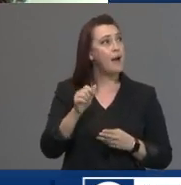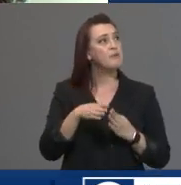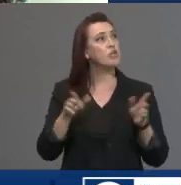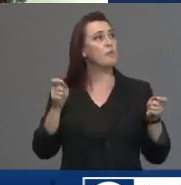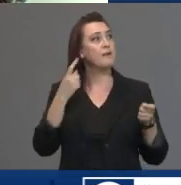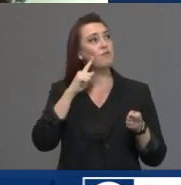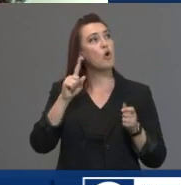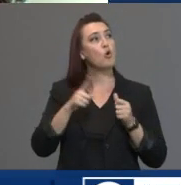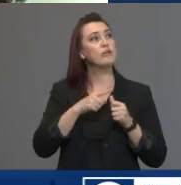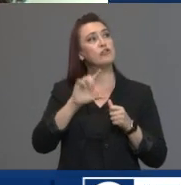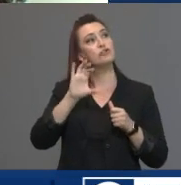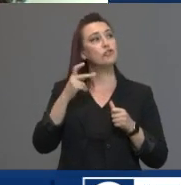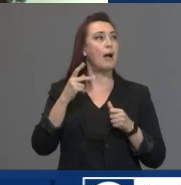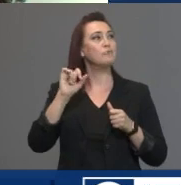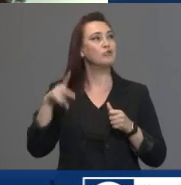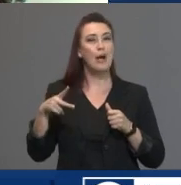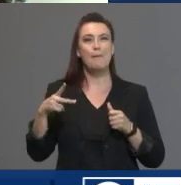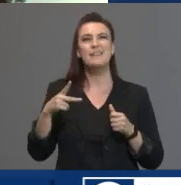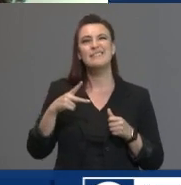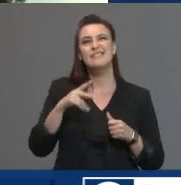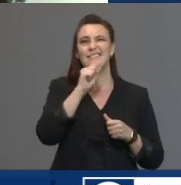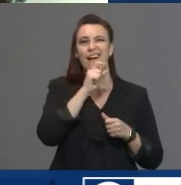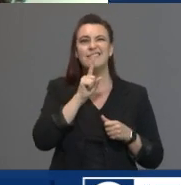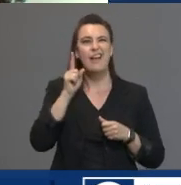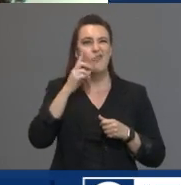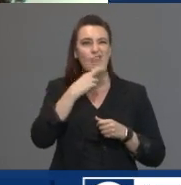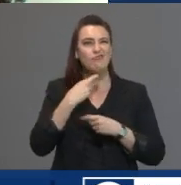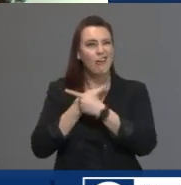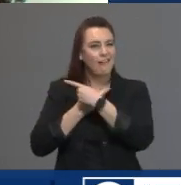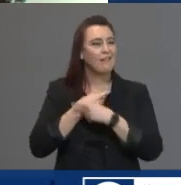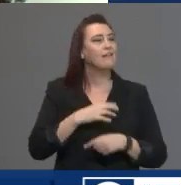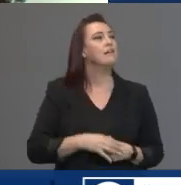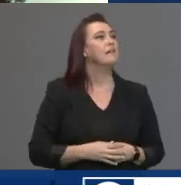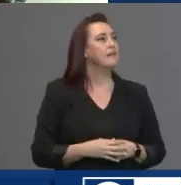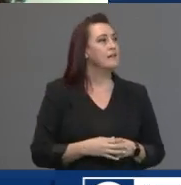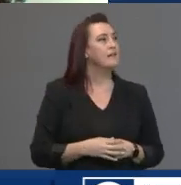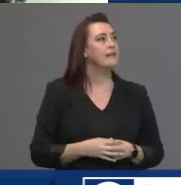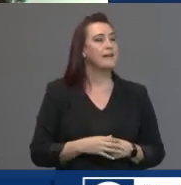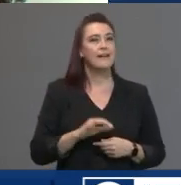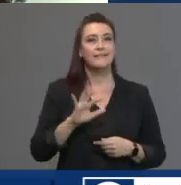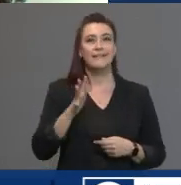the general manager of Original Chop Shop here in Old Town. Kind of just